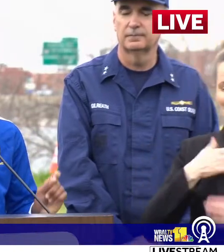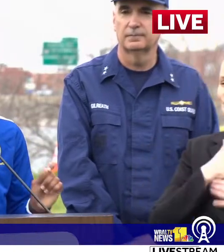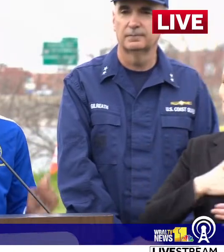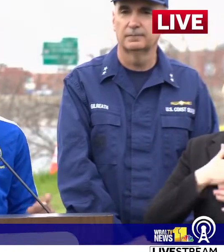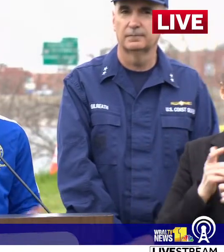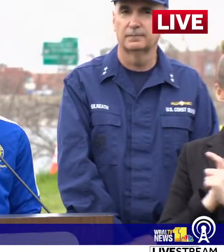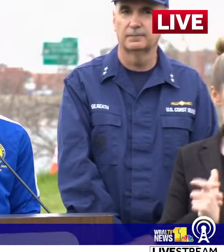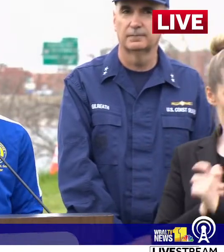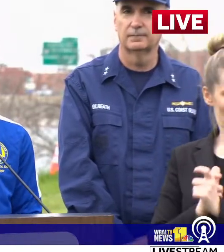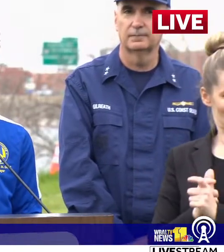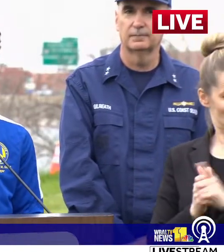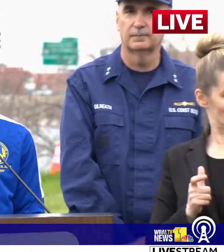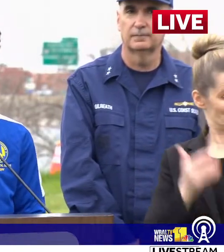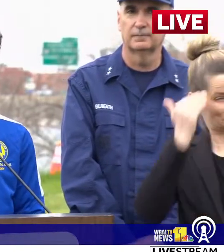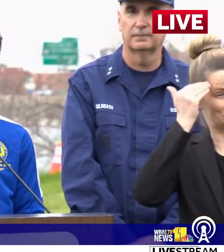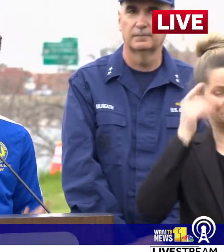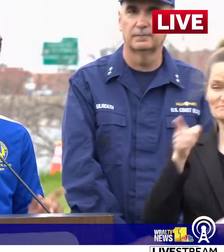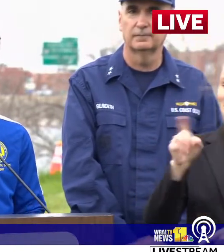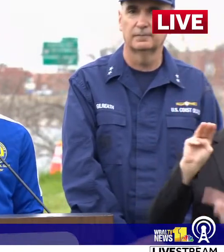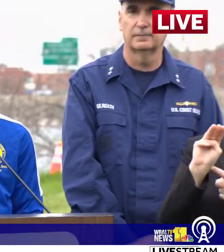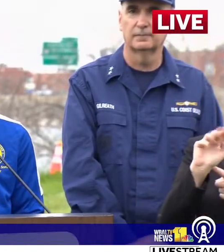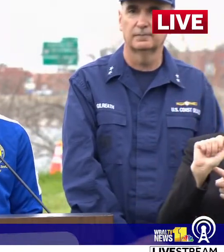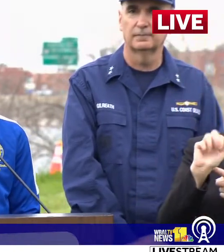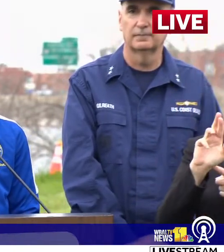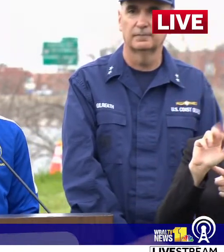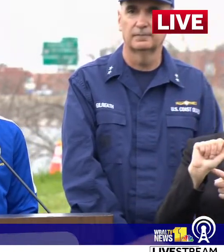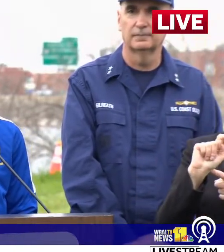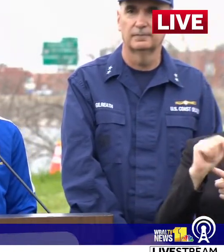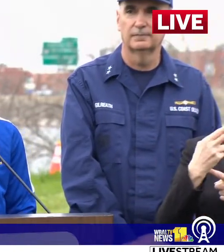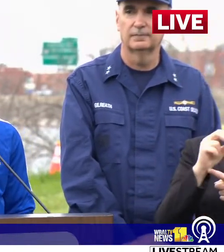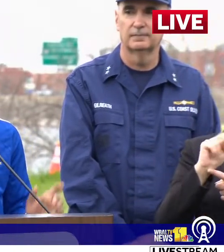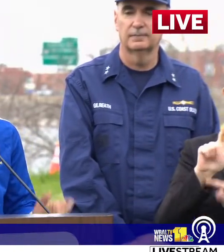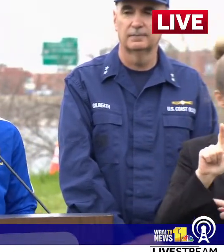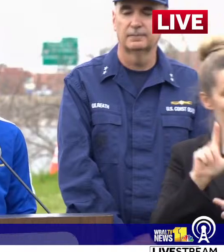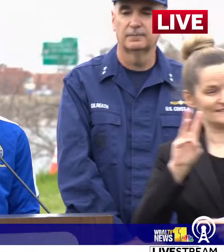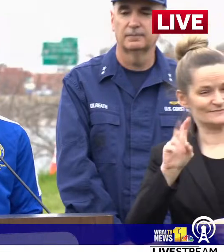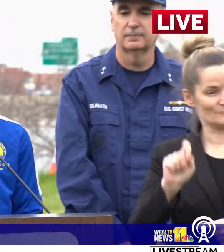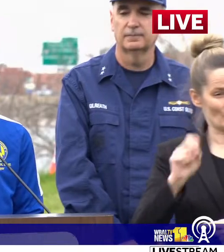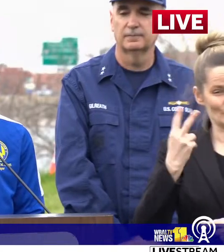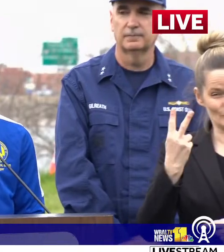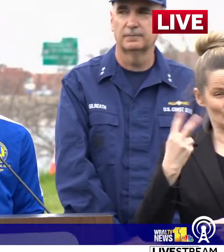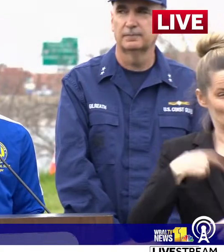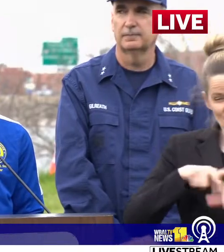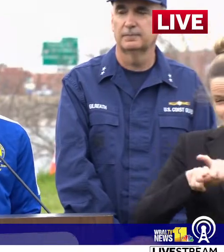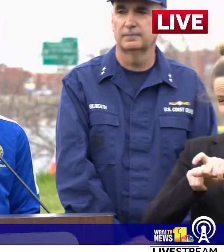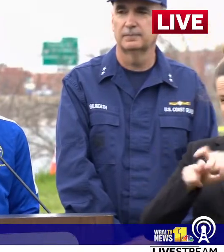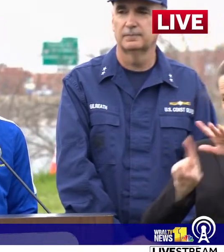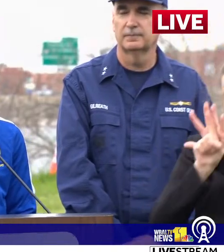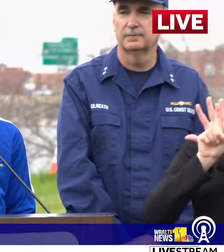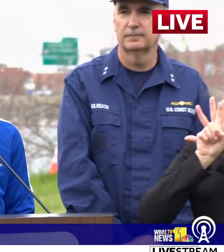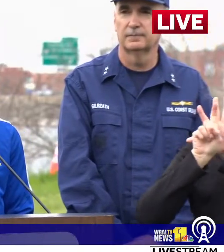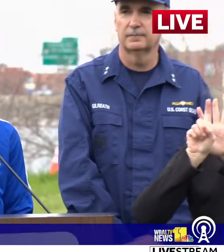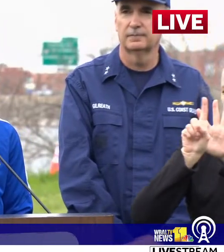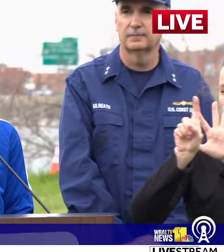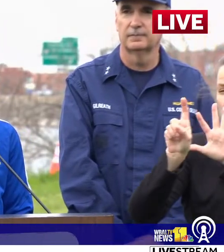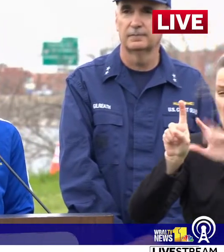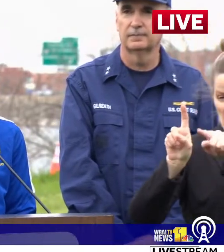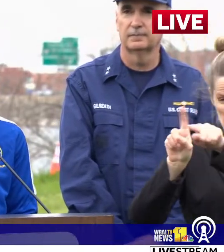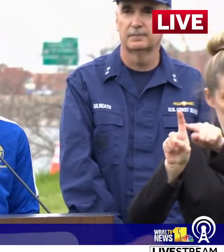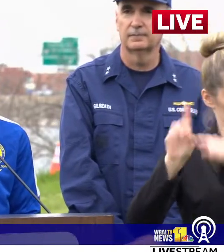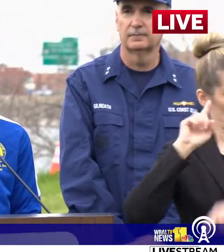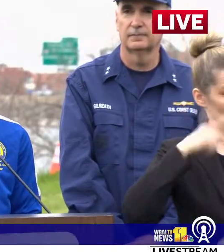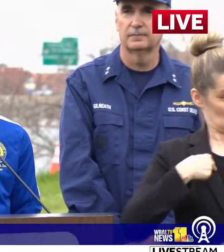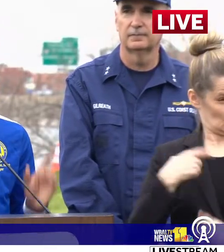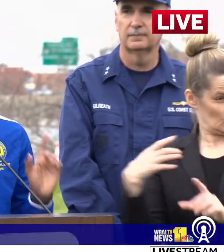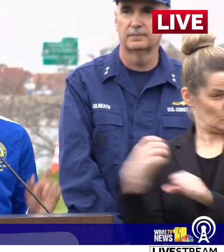or the 5K is never the person who starts out the fastest. In fact, in my experience, those people end up last or not